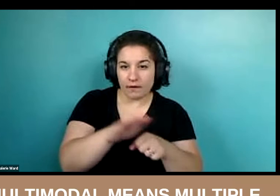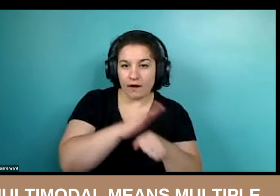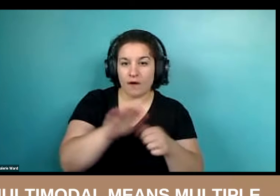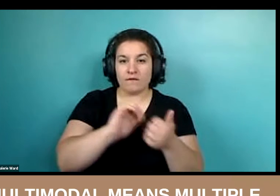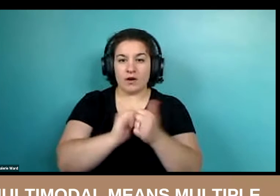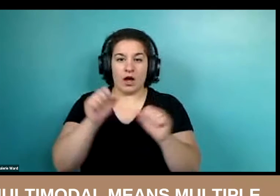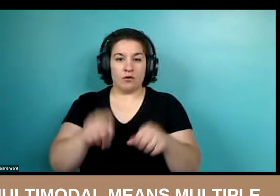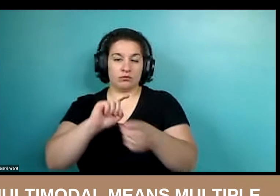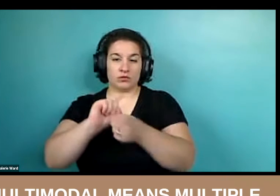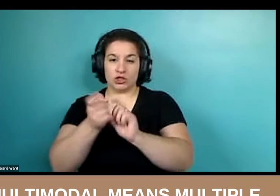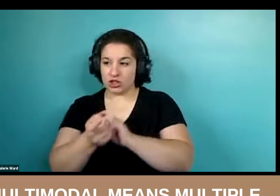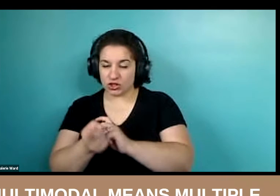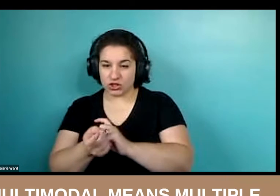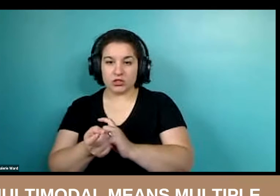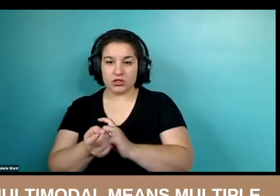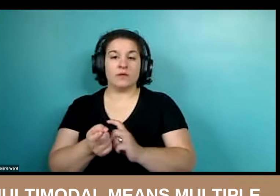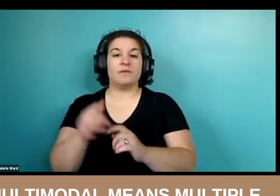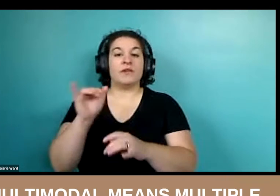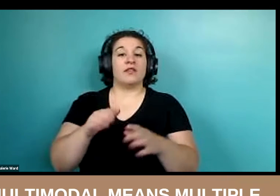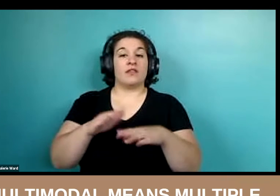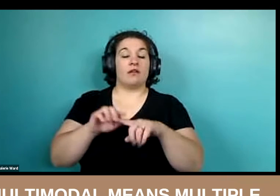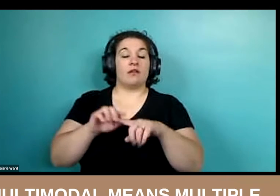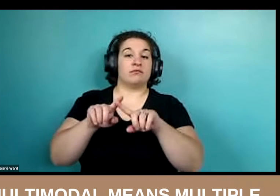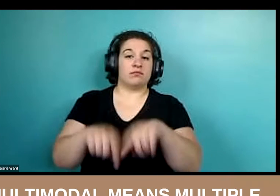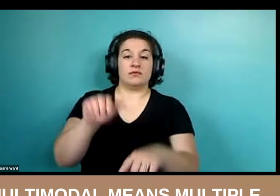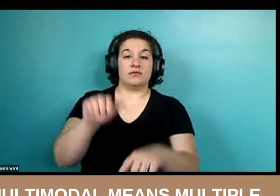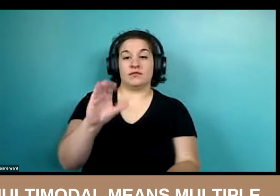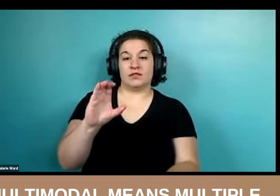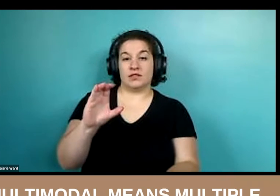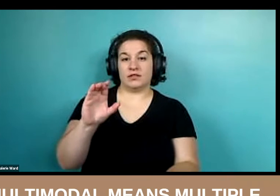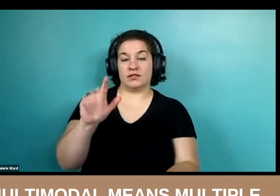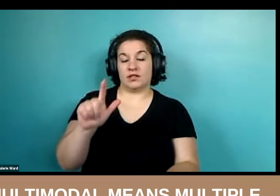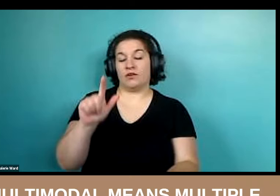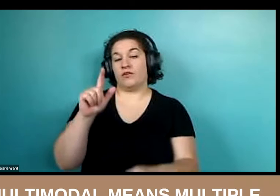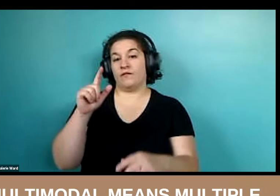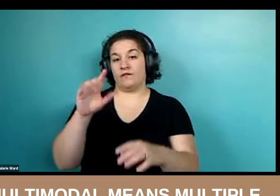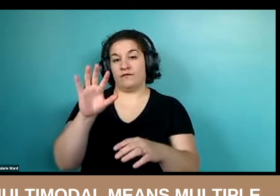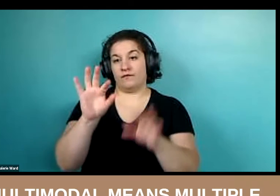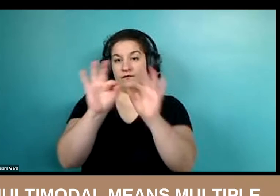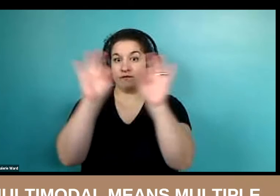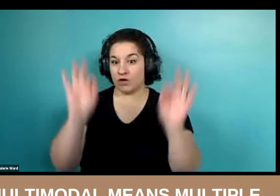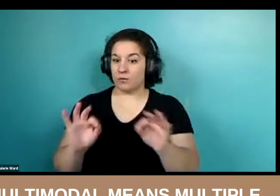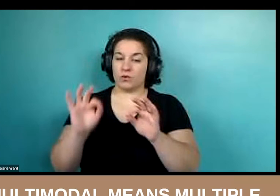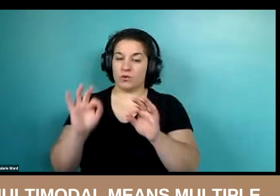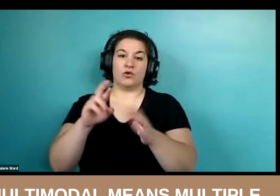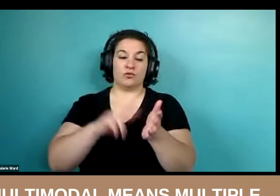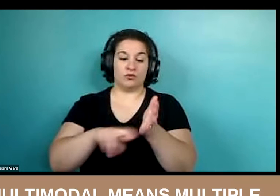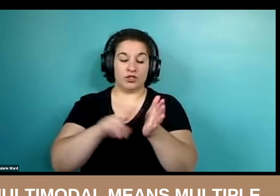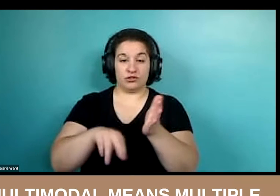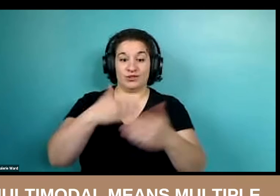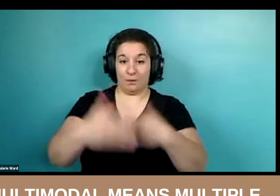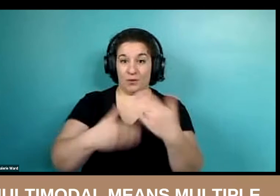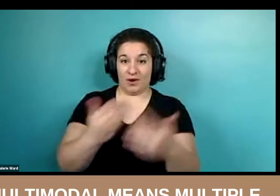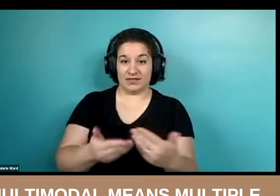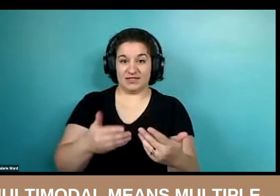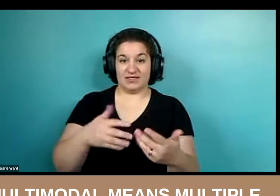this, which relies on the ACRL framework of research as a process that's messy. A lot of these students really feel